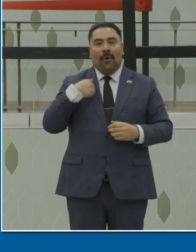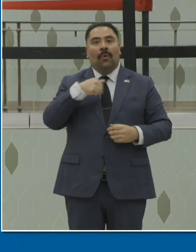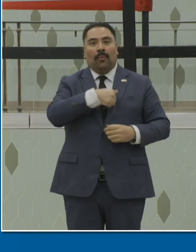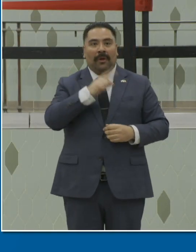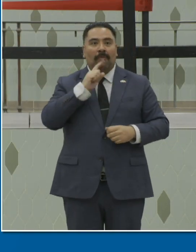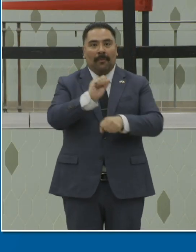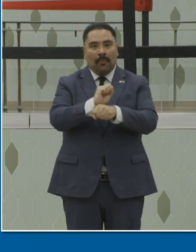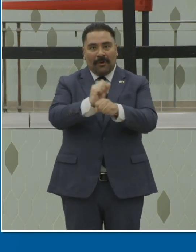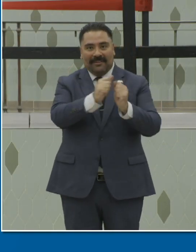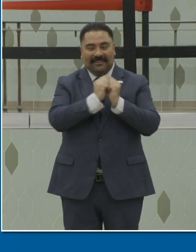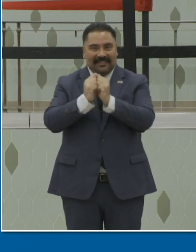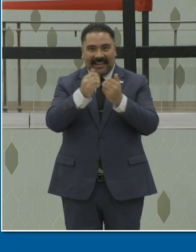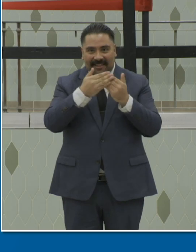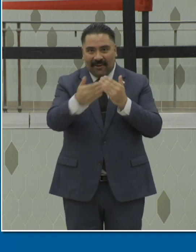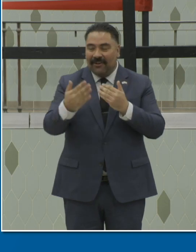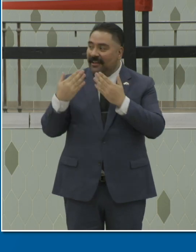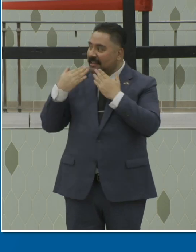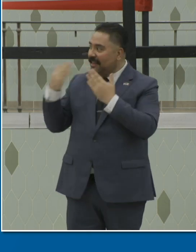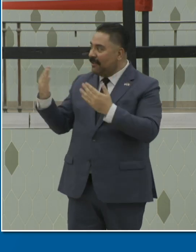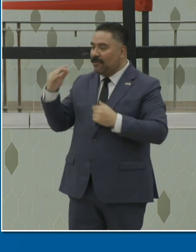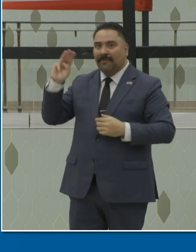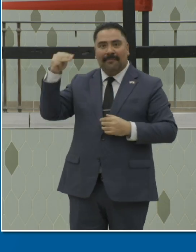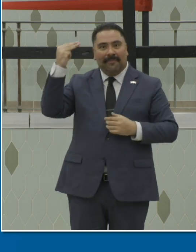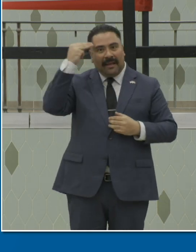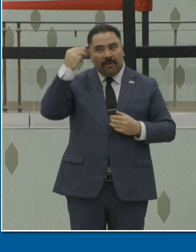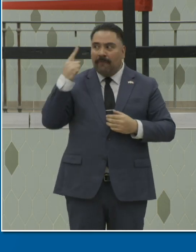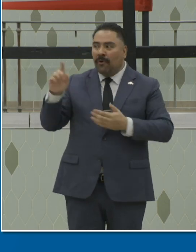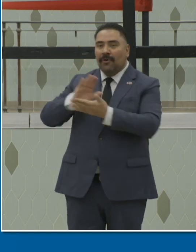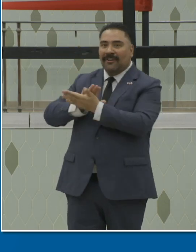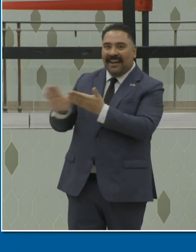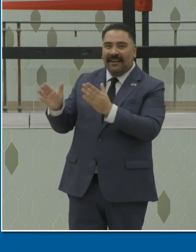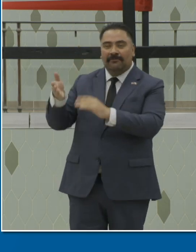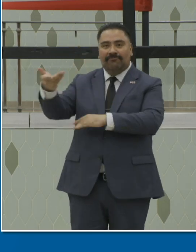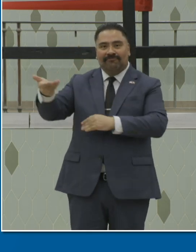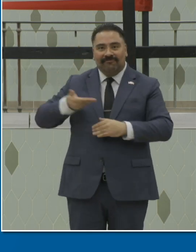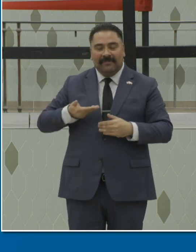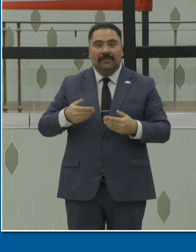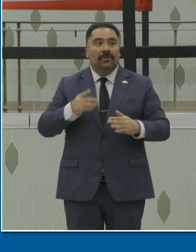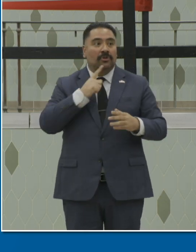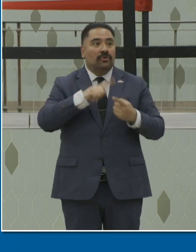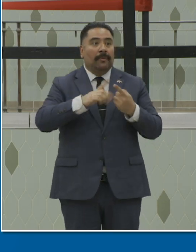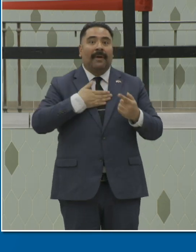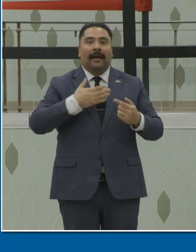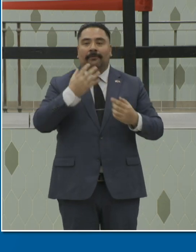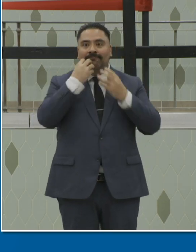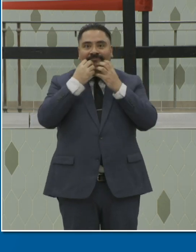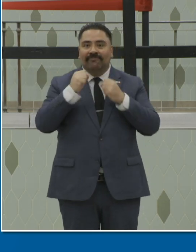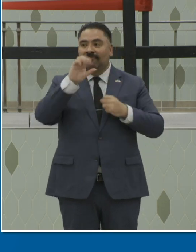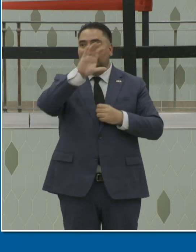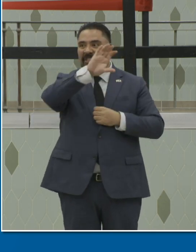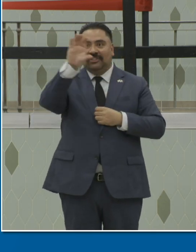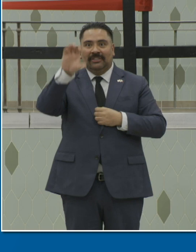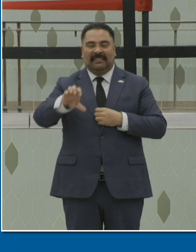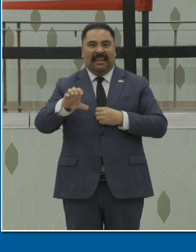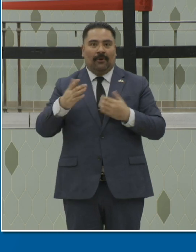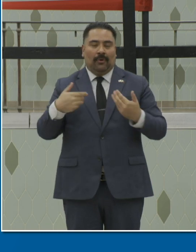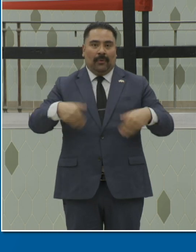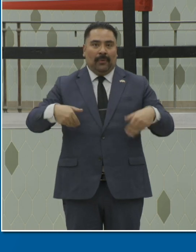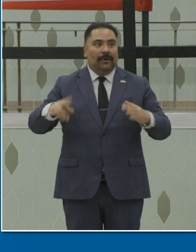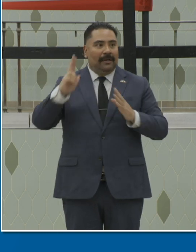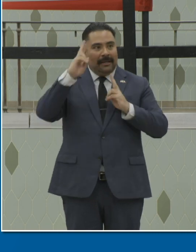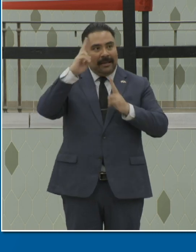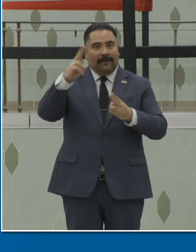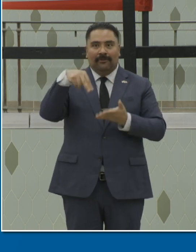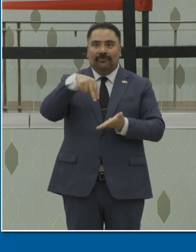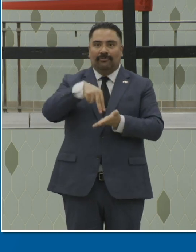going to be doing this together. Thank you, Mayor, for the kind welcome. To my beloved city of Chicago, it is an honor to be